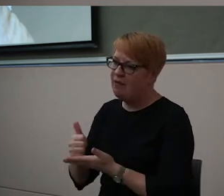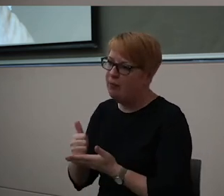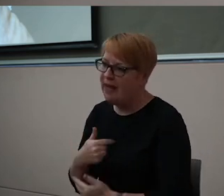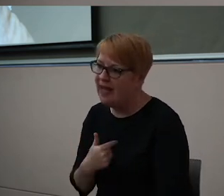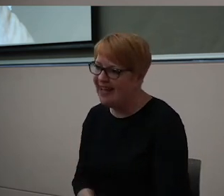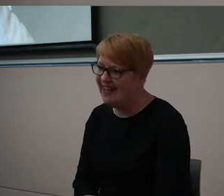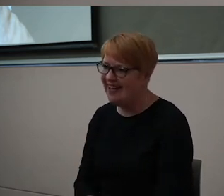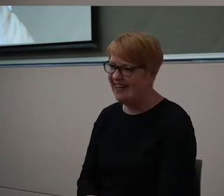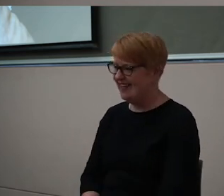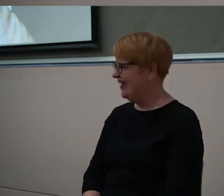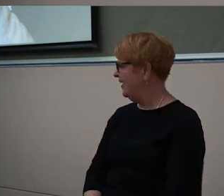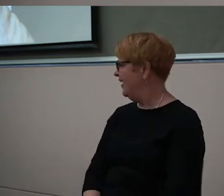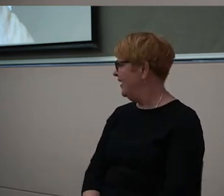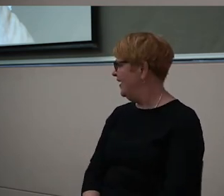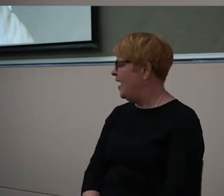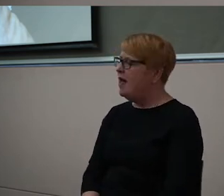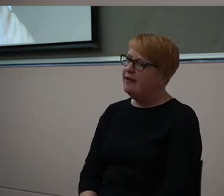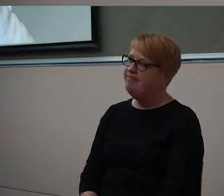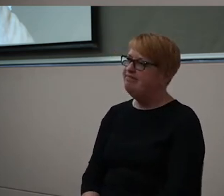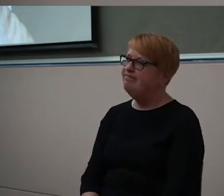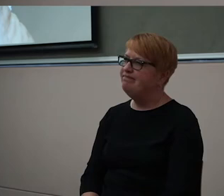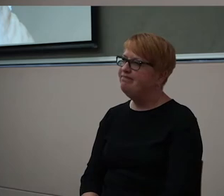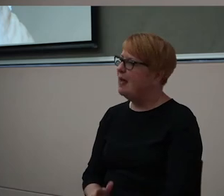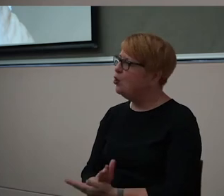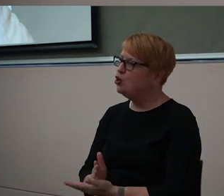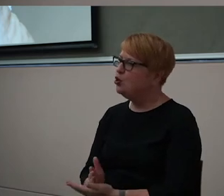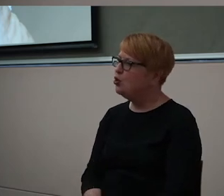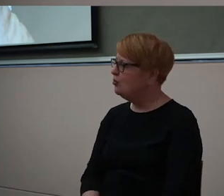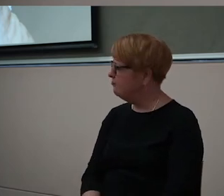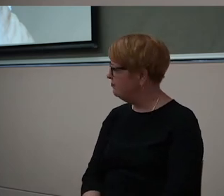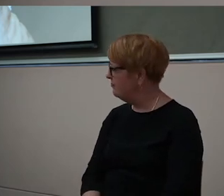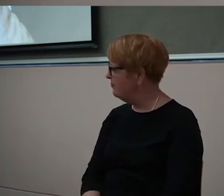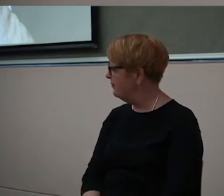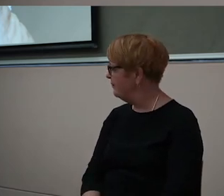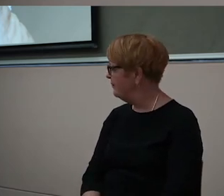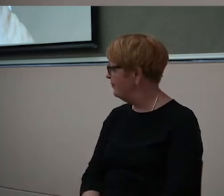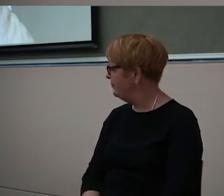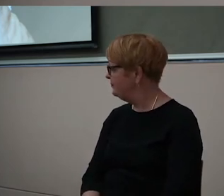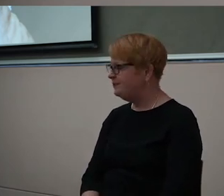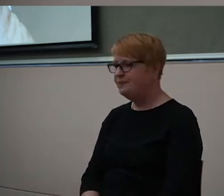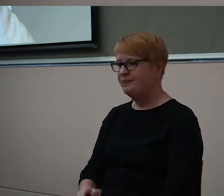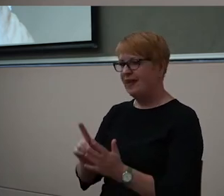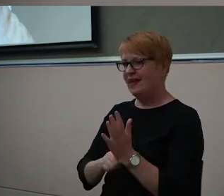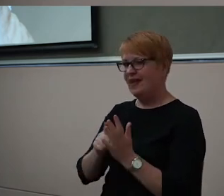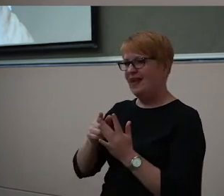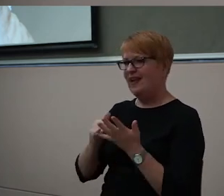about my own experiences, mm-hmm. which, and I try to be really genuine as well.